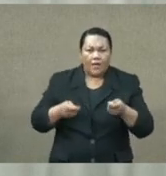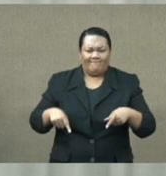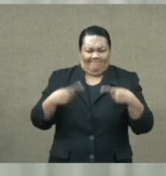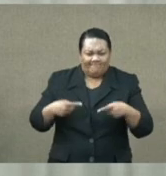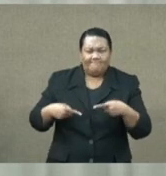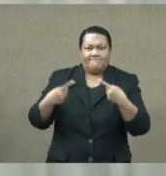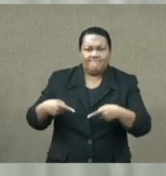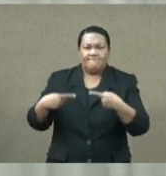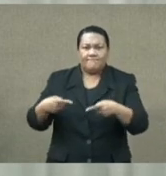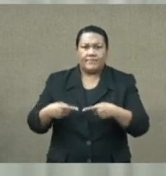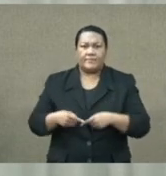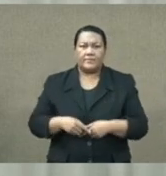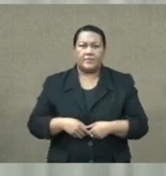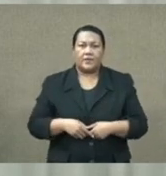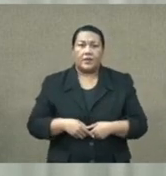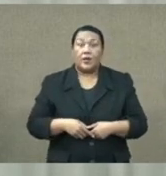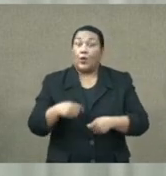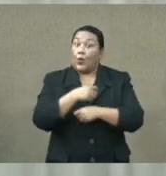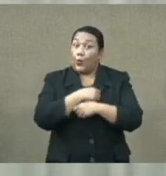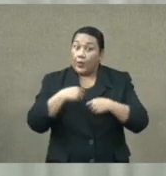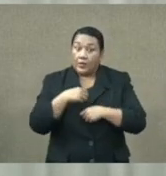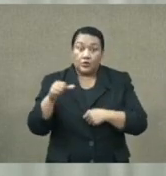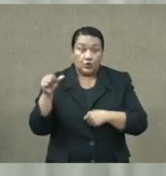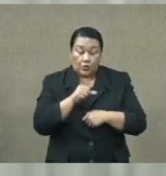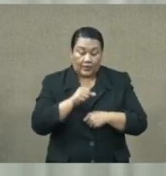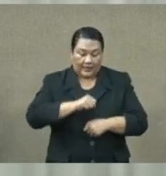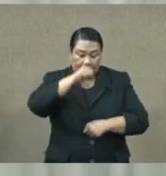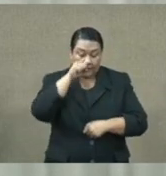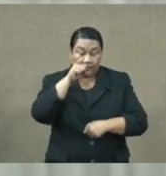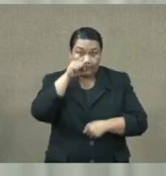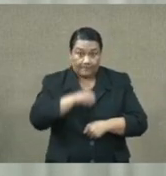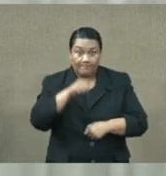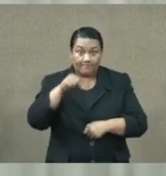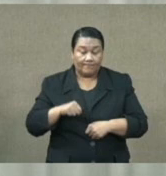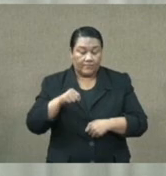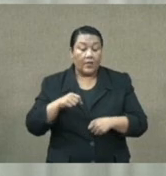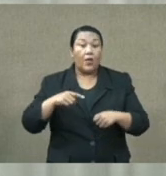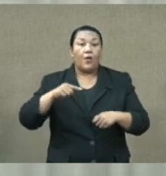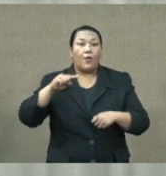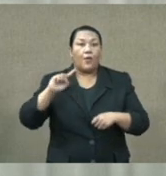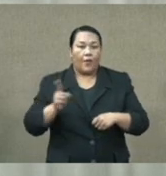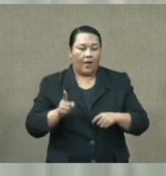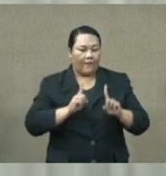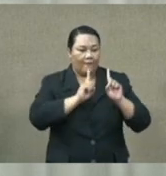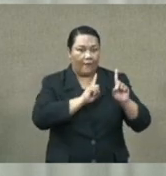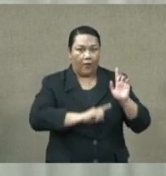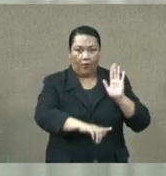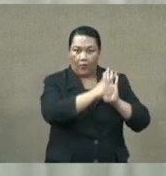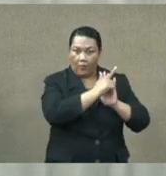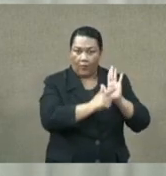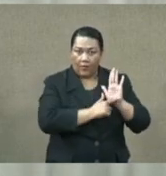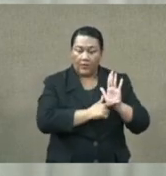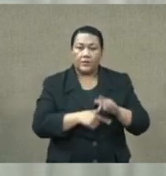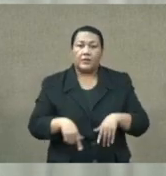are supposed to be stubbornly and recklessly undermining the law, rights and freedoms, and acting in